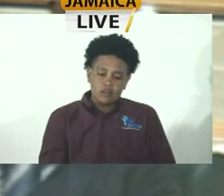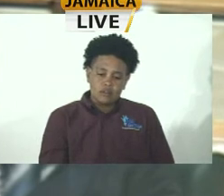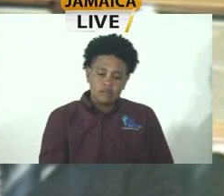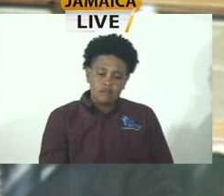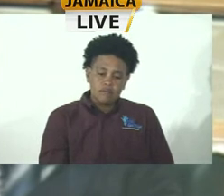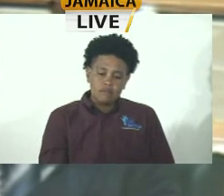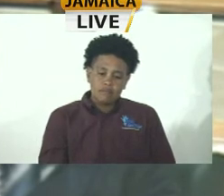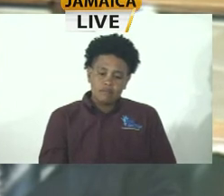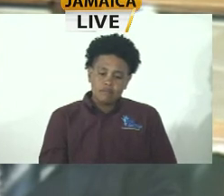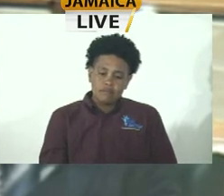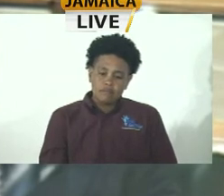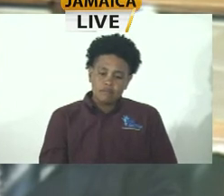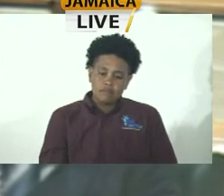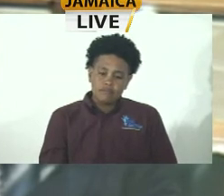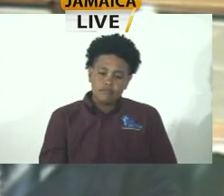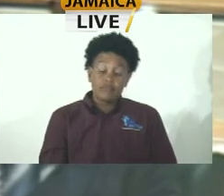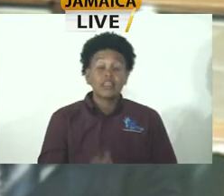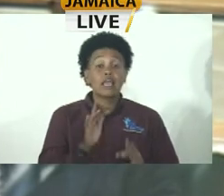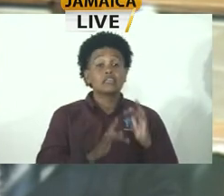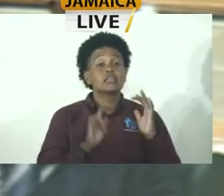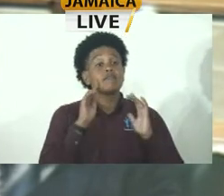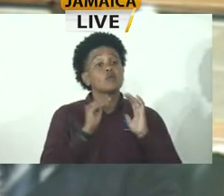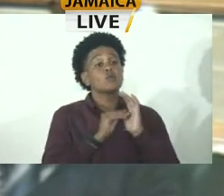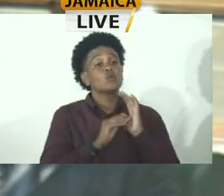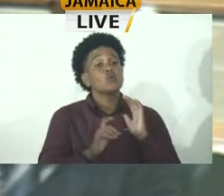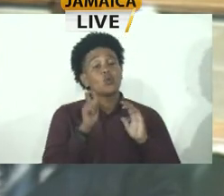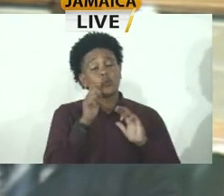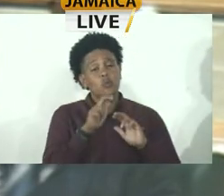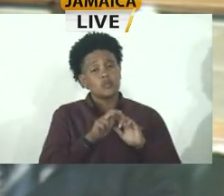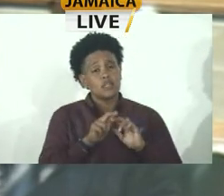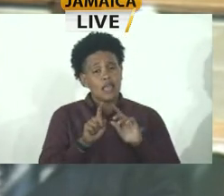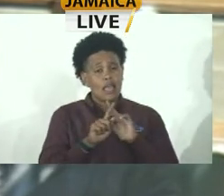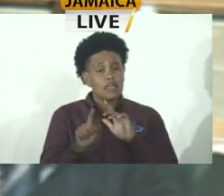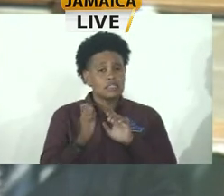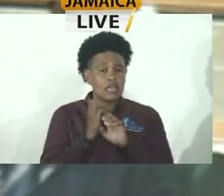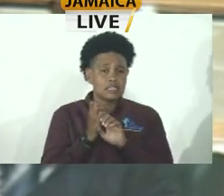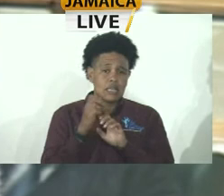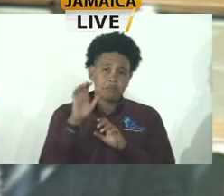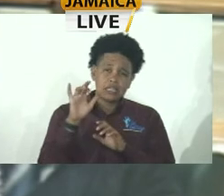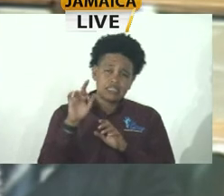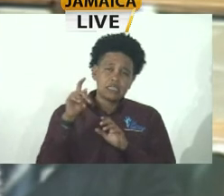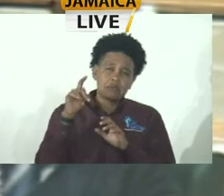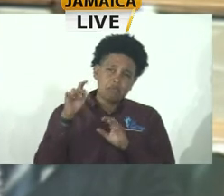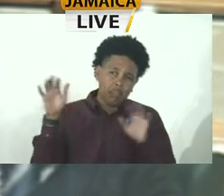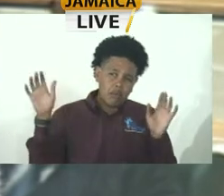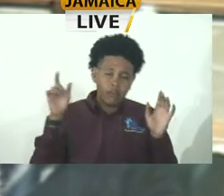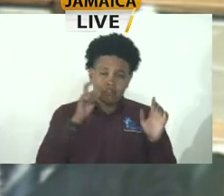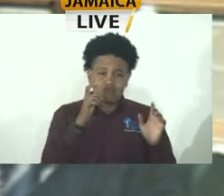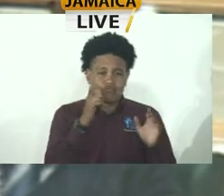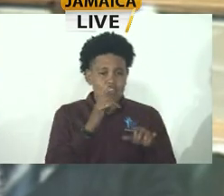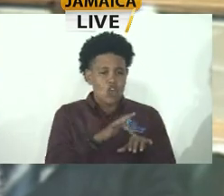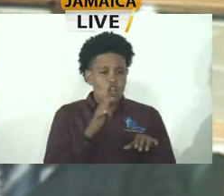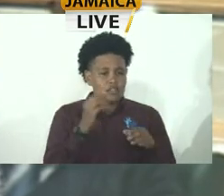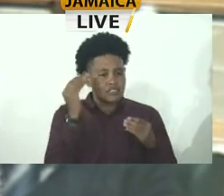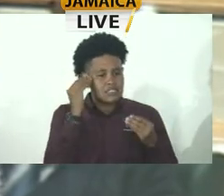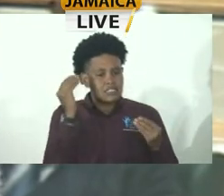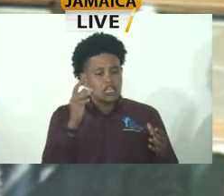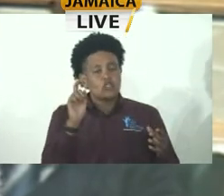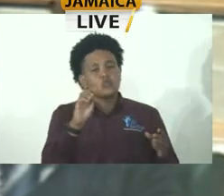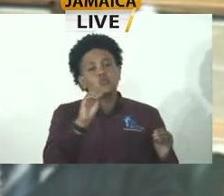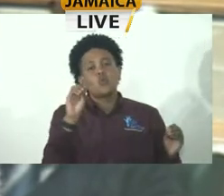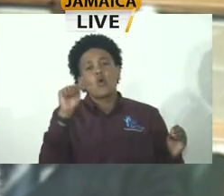speaker except for students sitting exit examinations as early as stated there should be no other